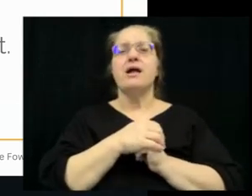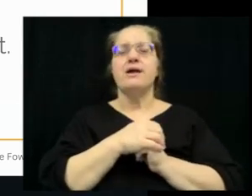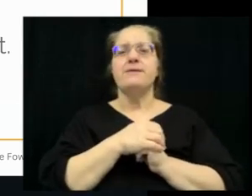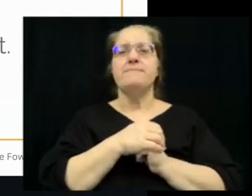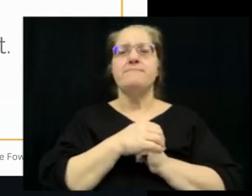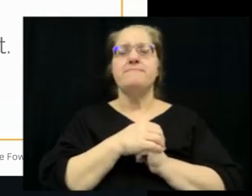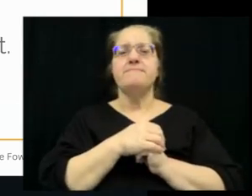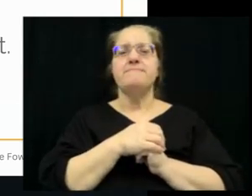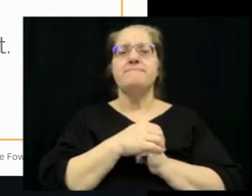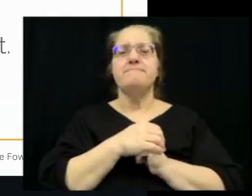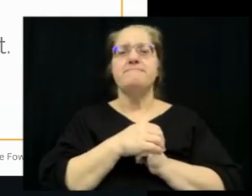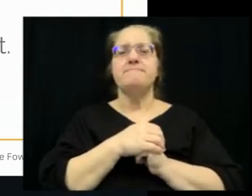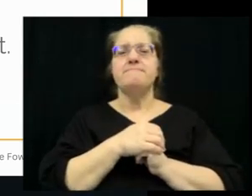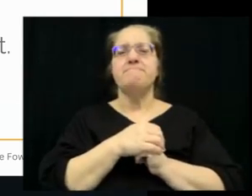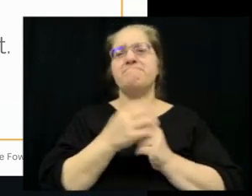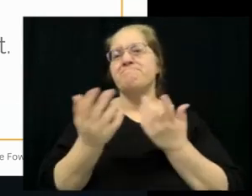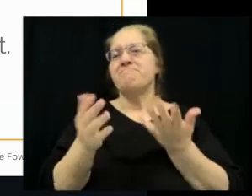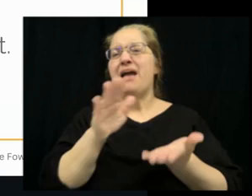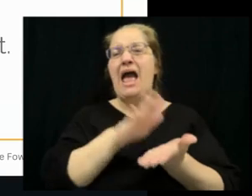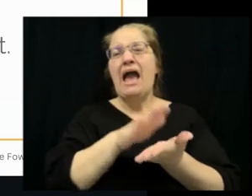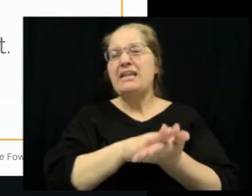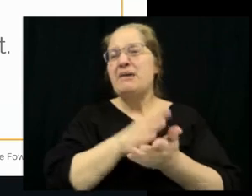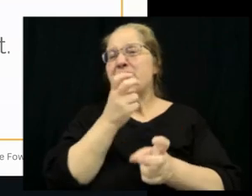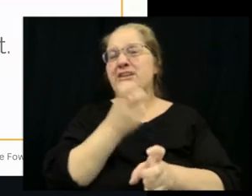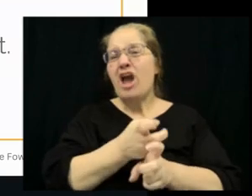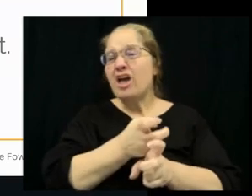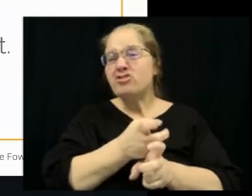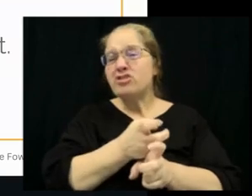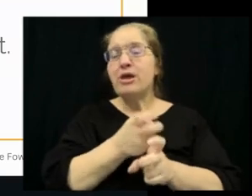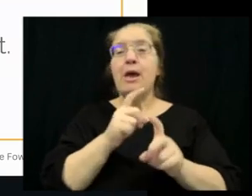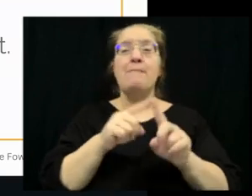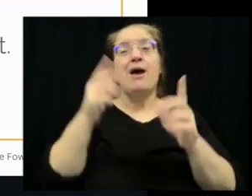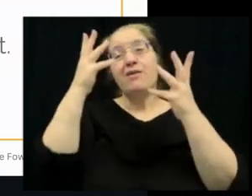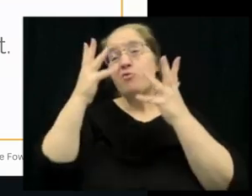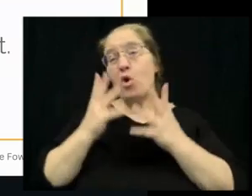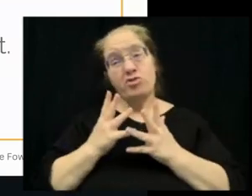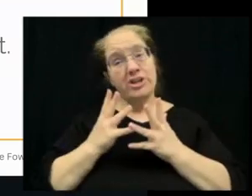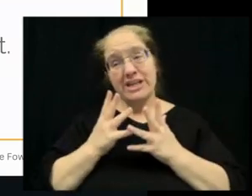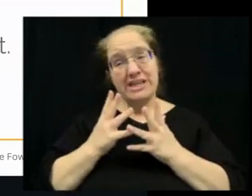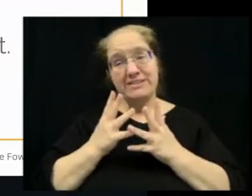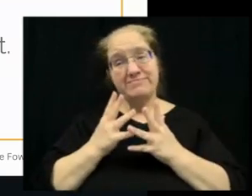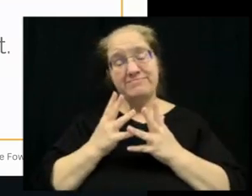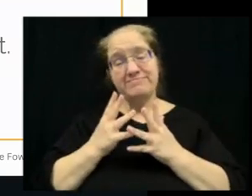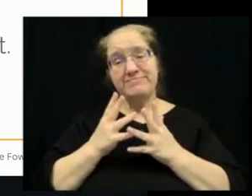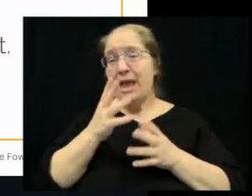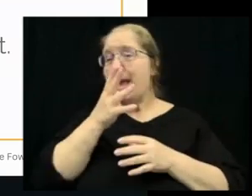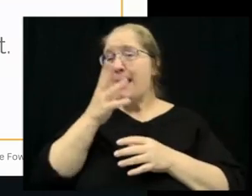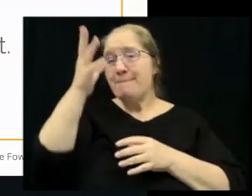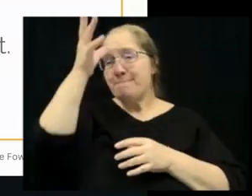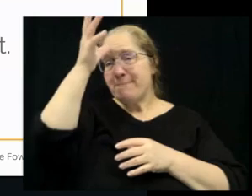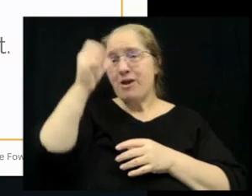are, have some academic challenges. But unfortunately, parents are